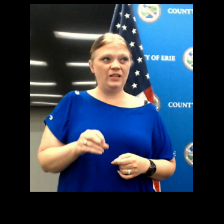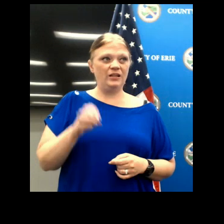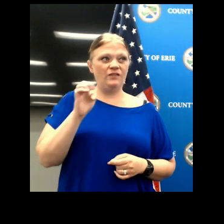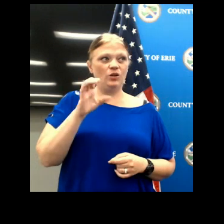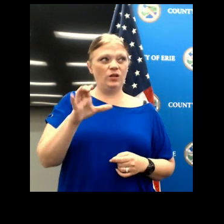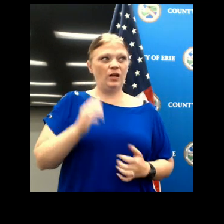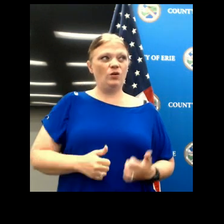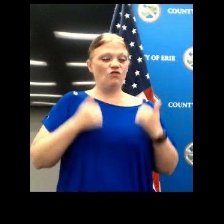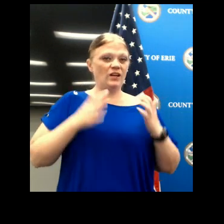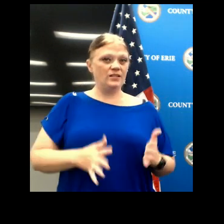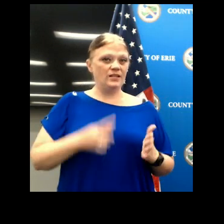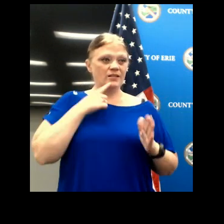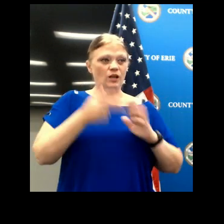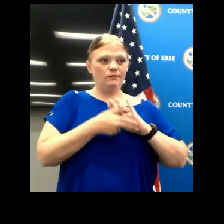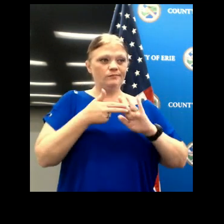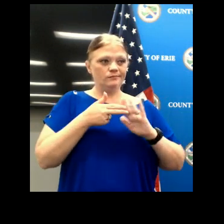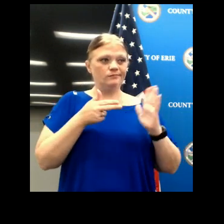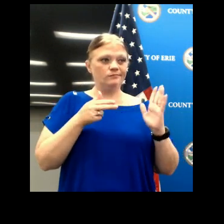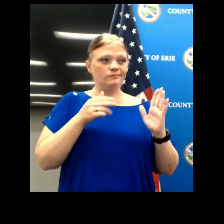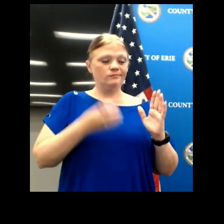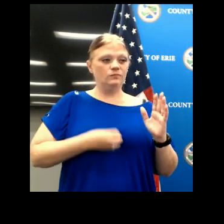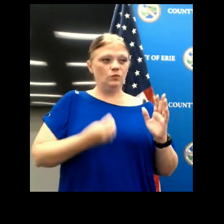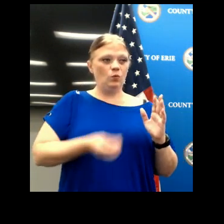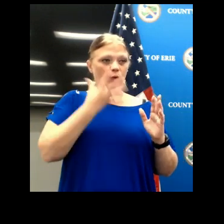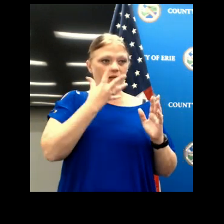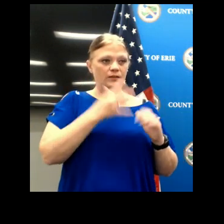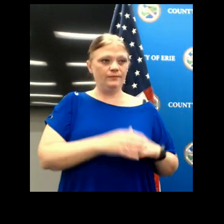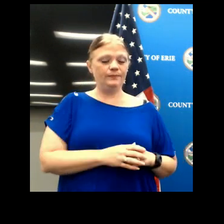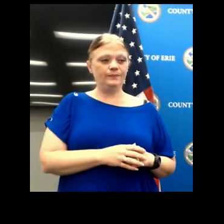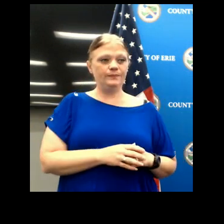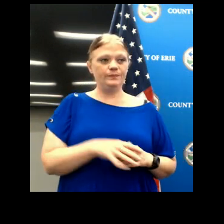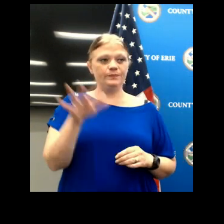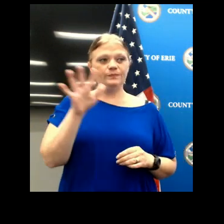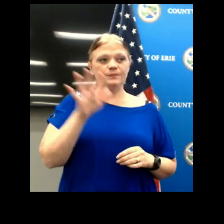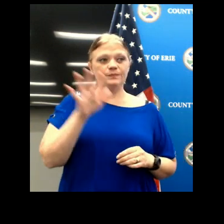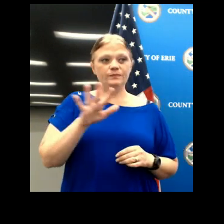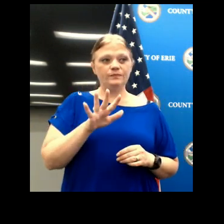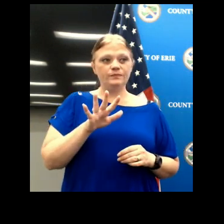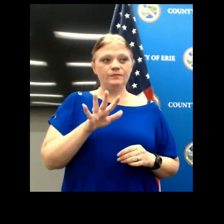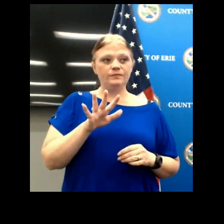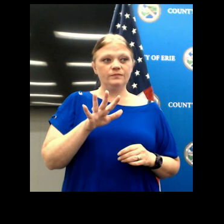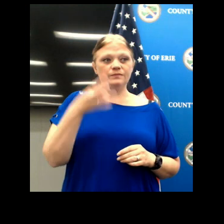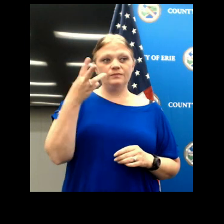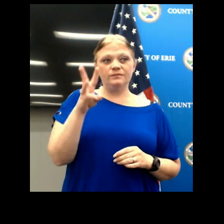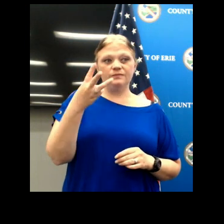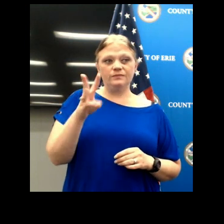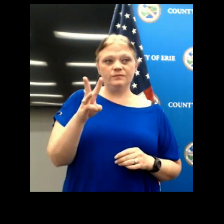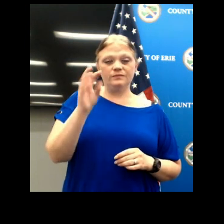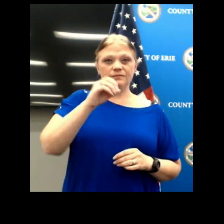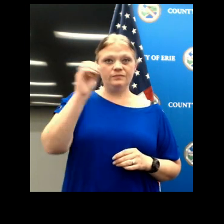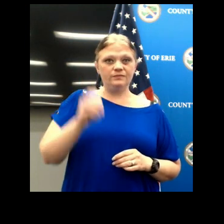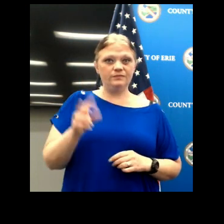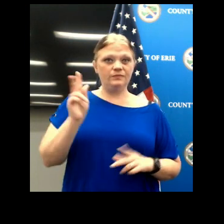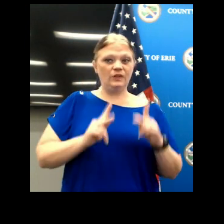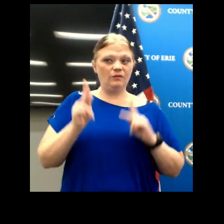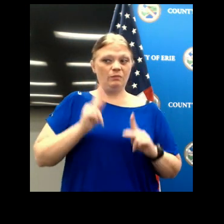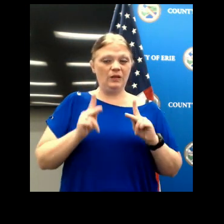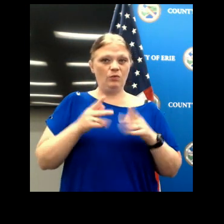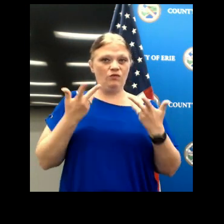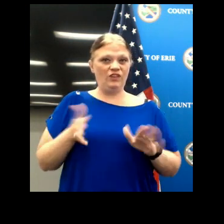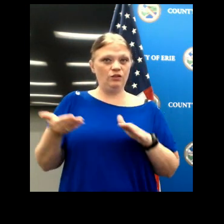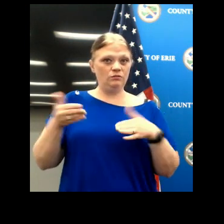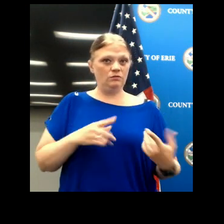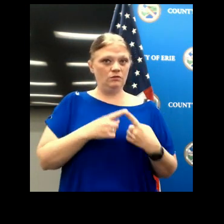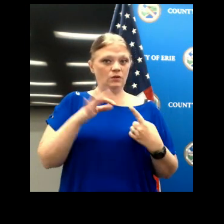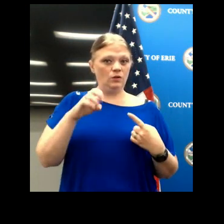County residents are classified as white, whereas about 16% 15% of people who died of